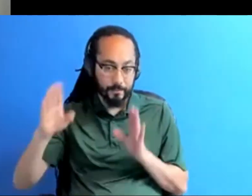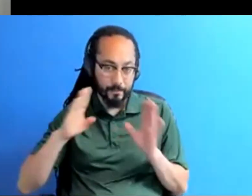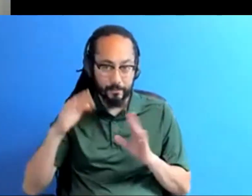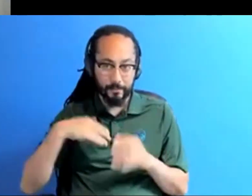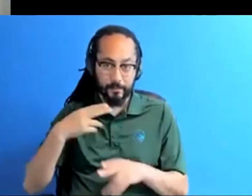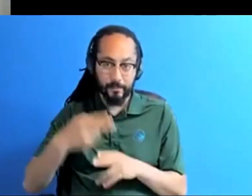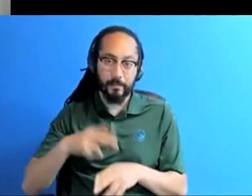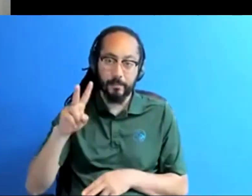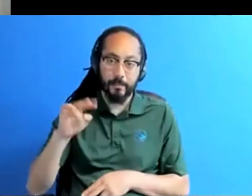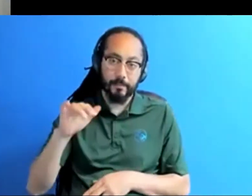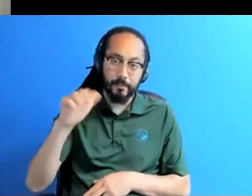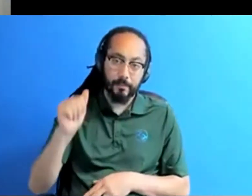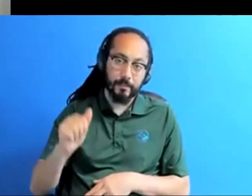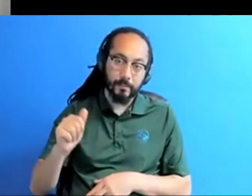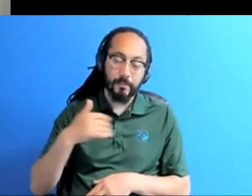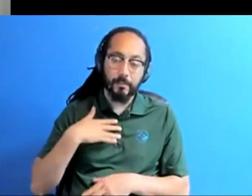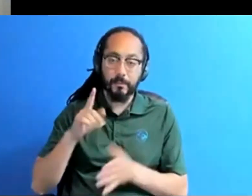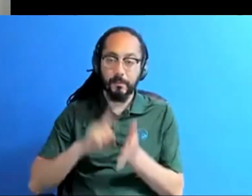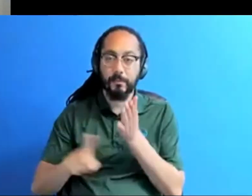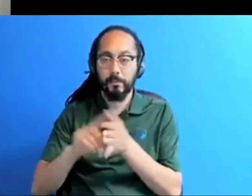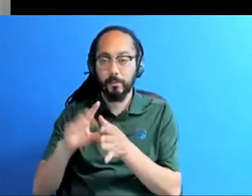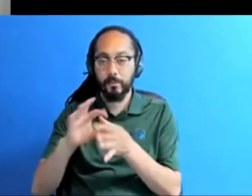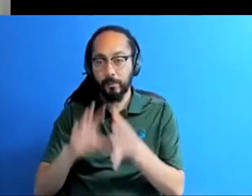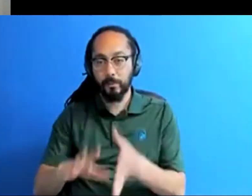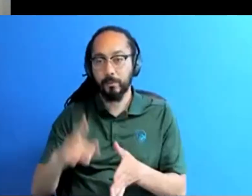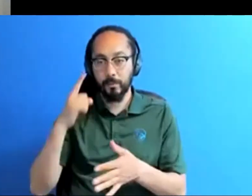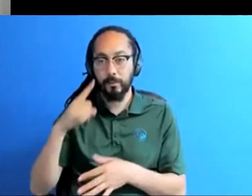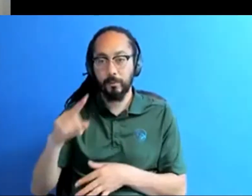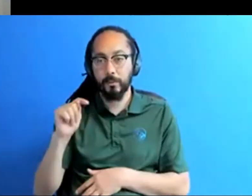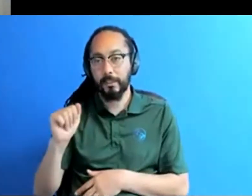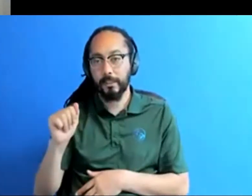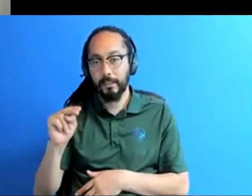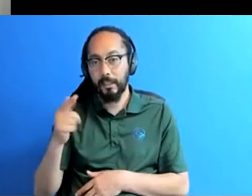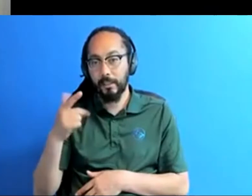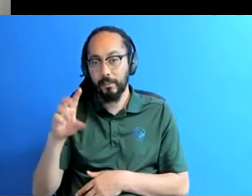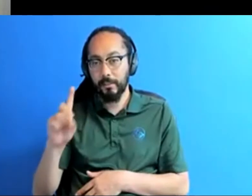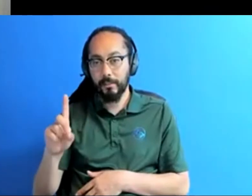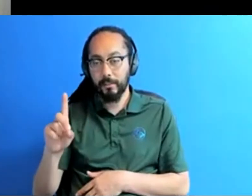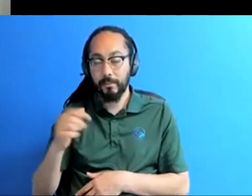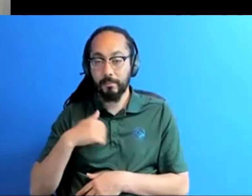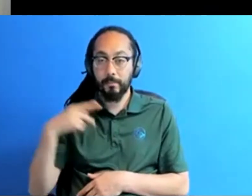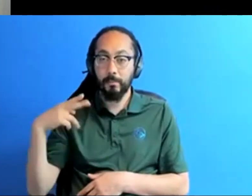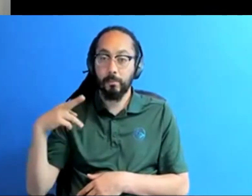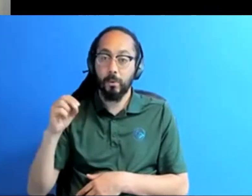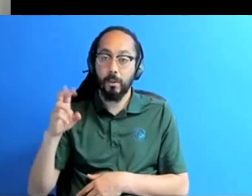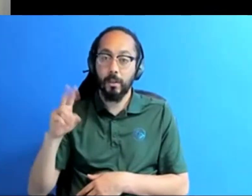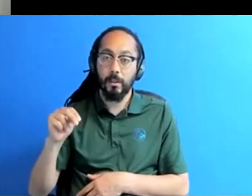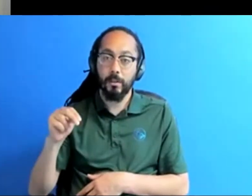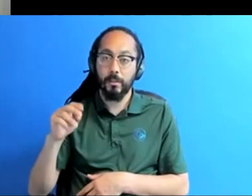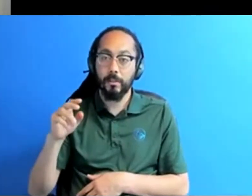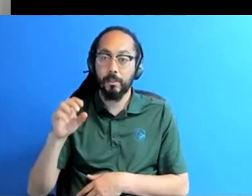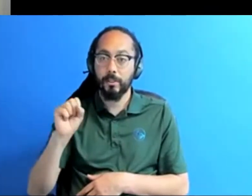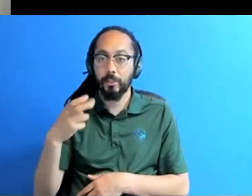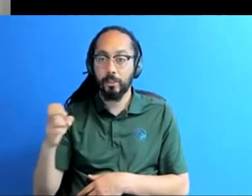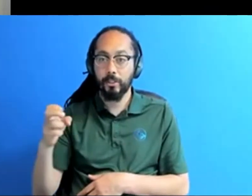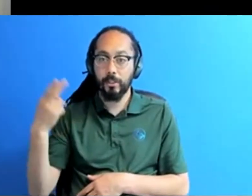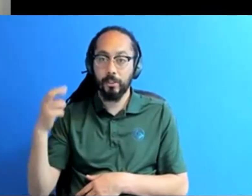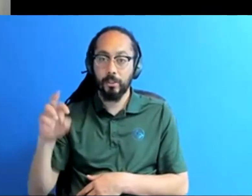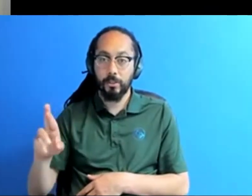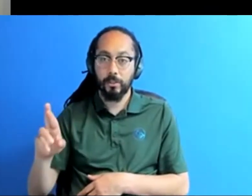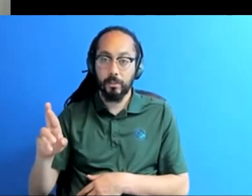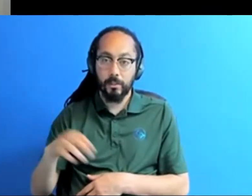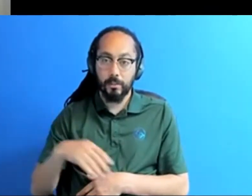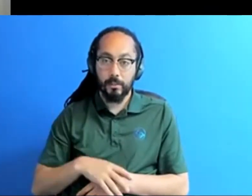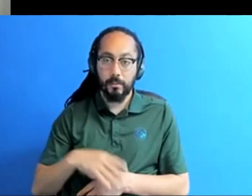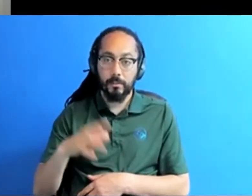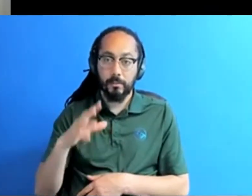Victoria. I'm the research coordinator at Tangled. My pronouns are she and her, and